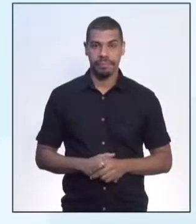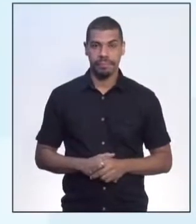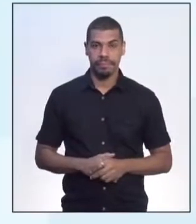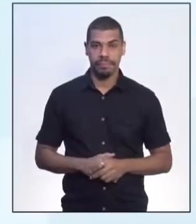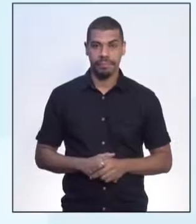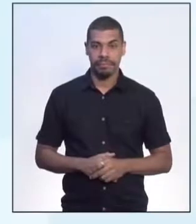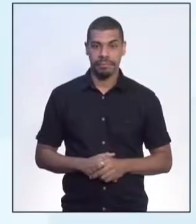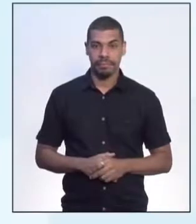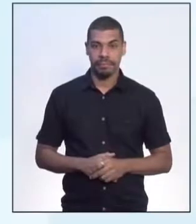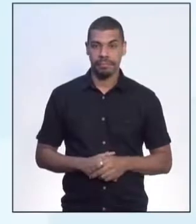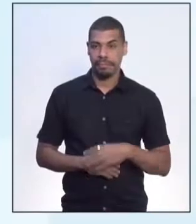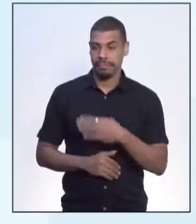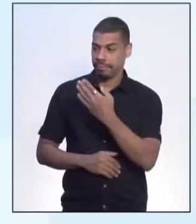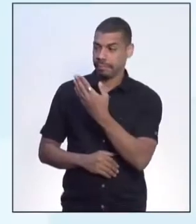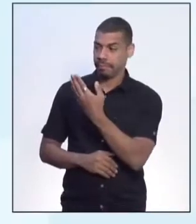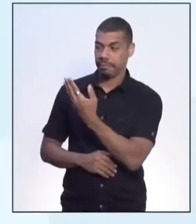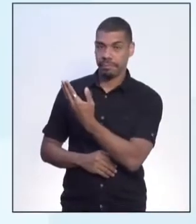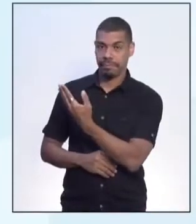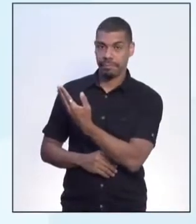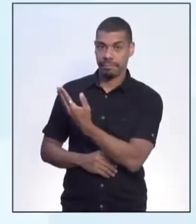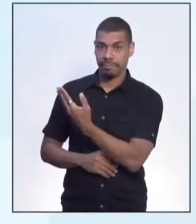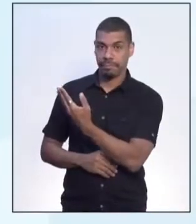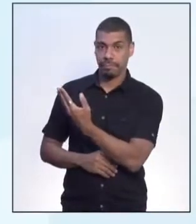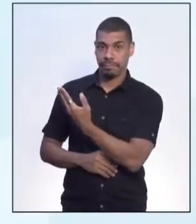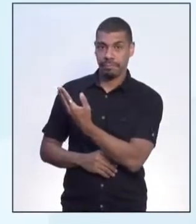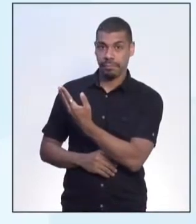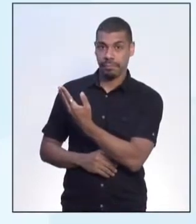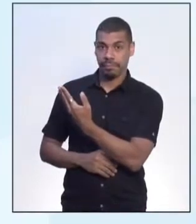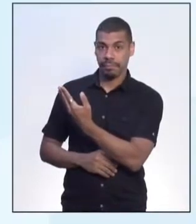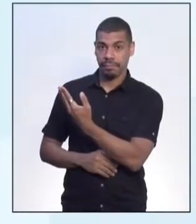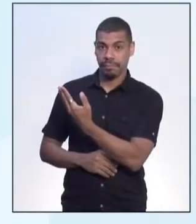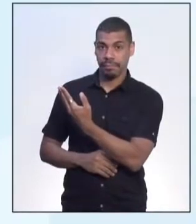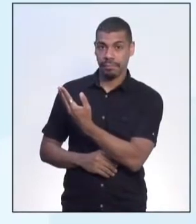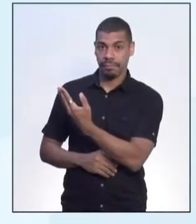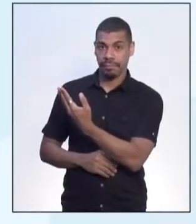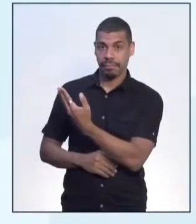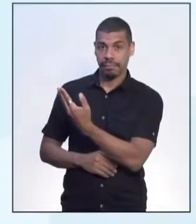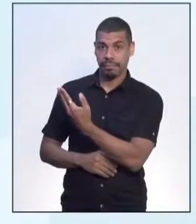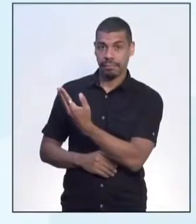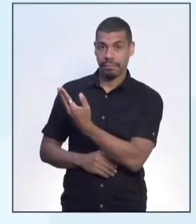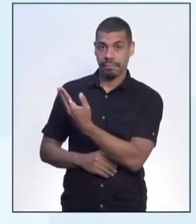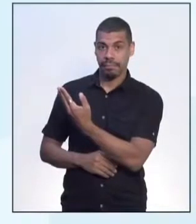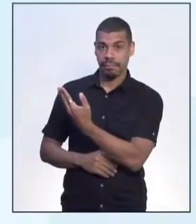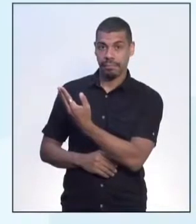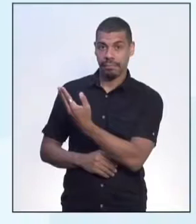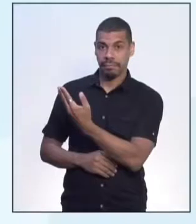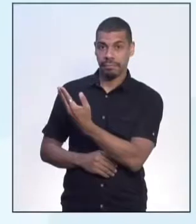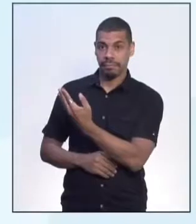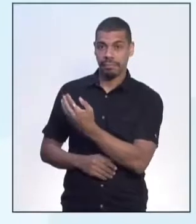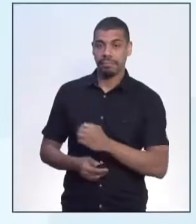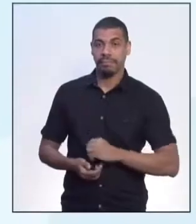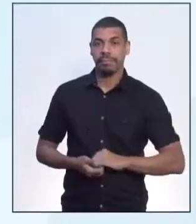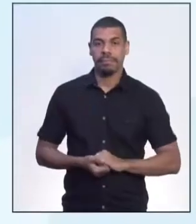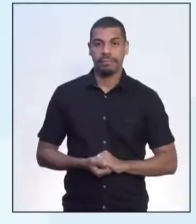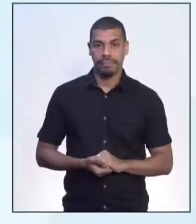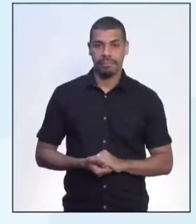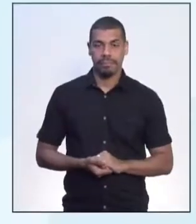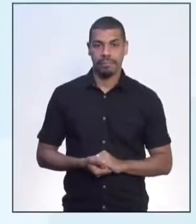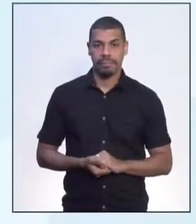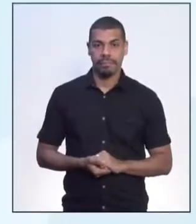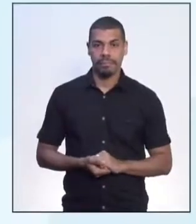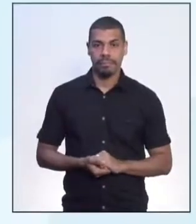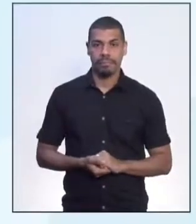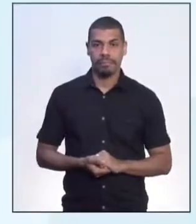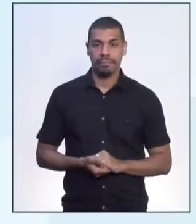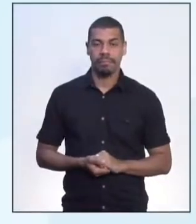up at 7 o'clock. Then I take a shower and I have breakfast. After that, I go to school. In the afternoon, I